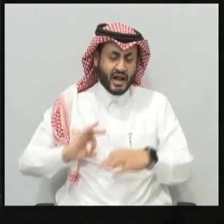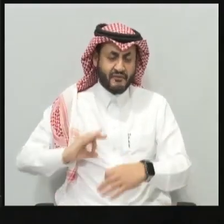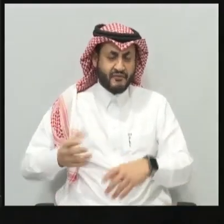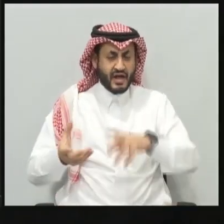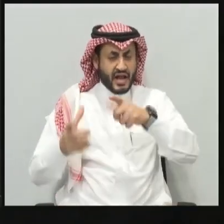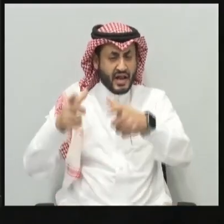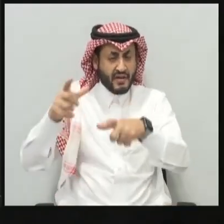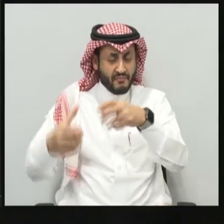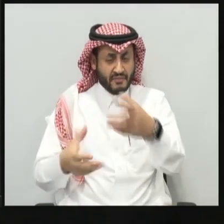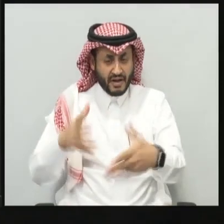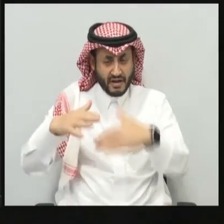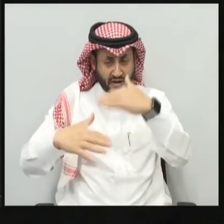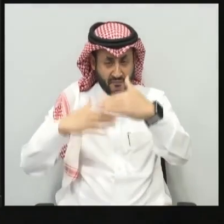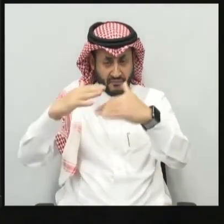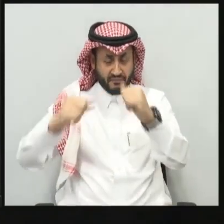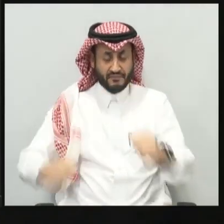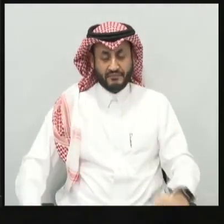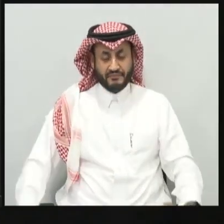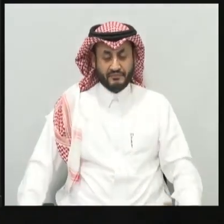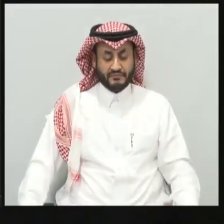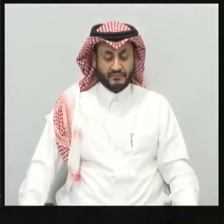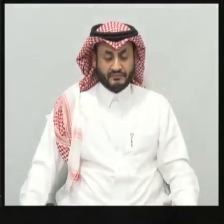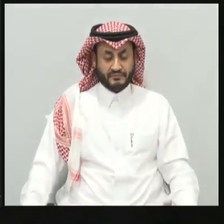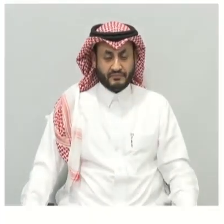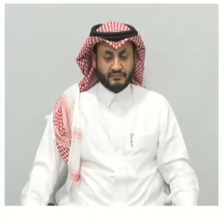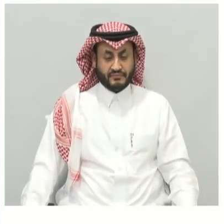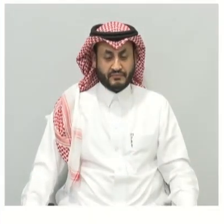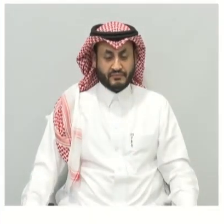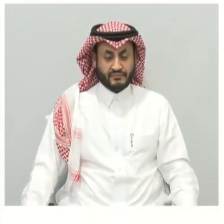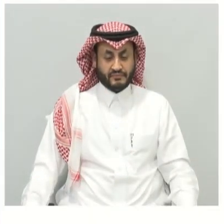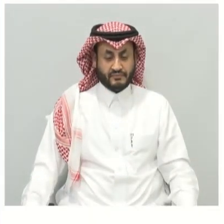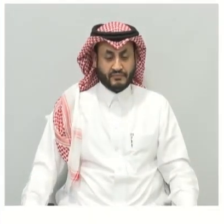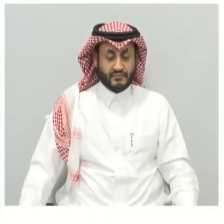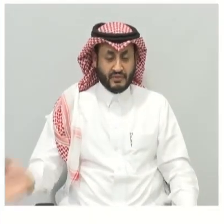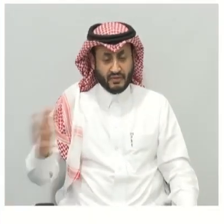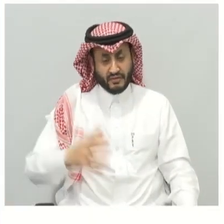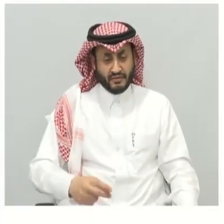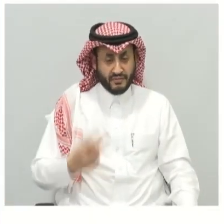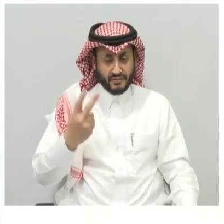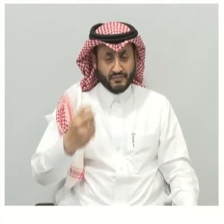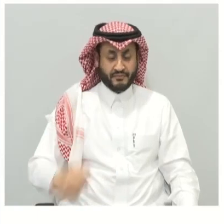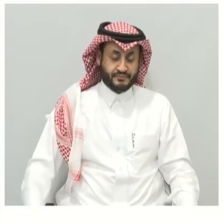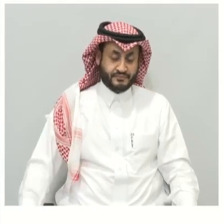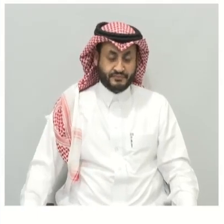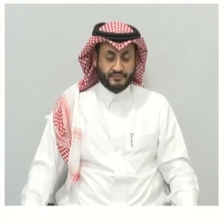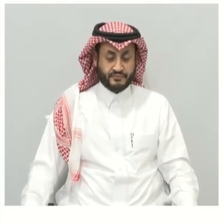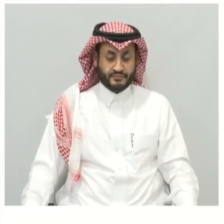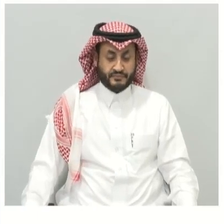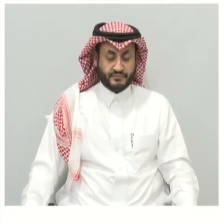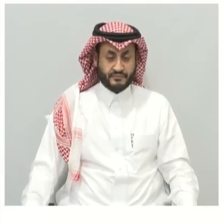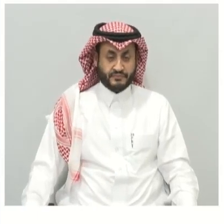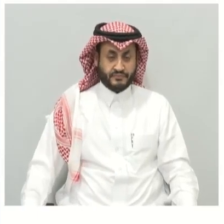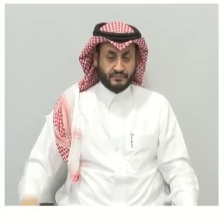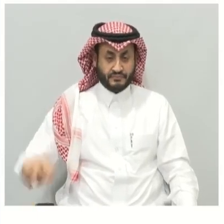design gadgets or devices that relates to technology. Let's read about our friend here,